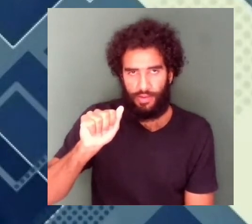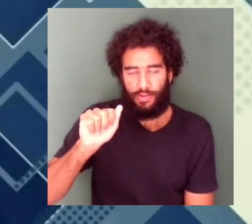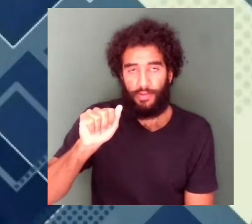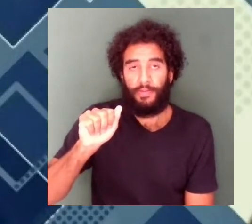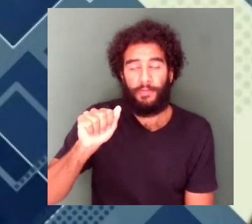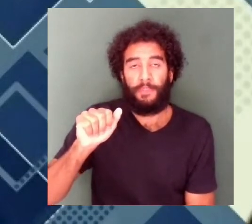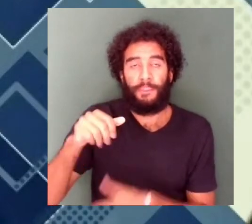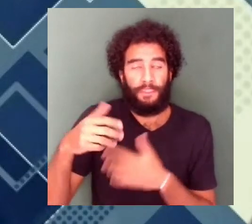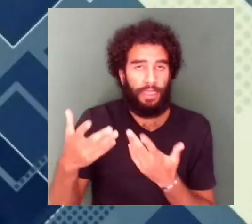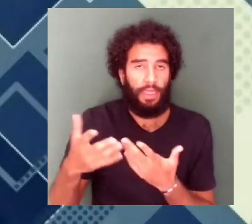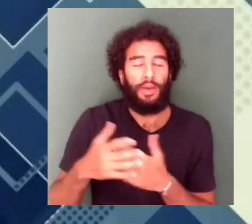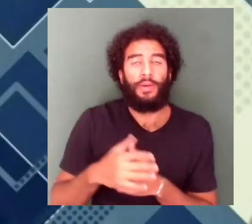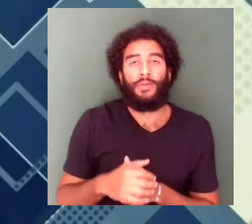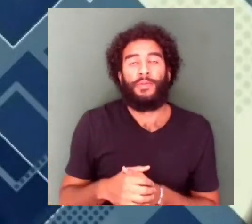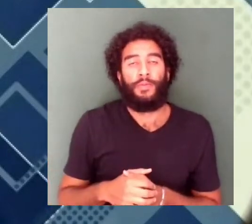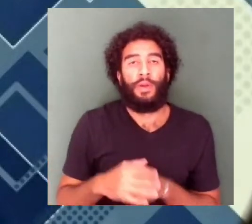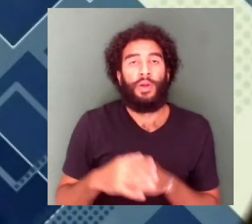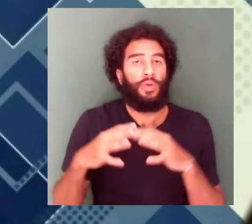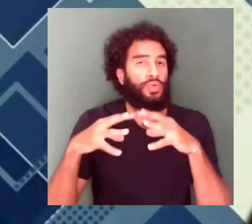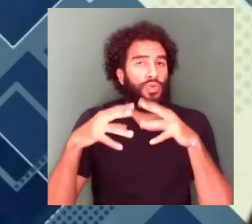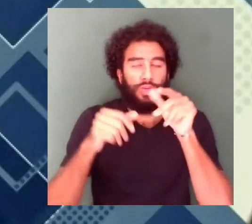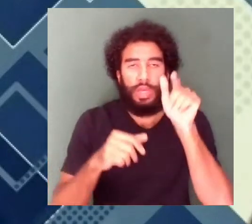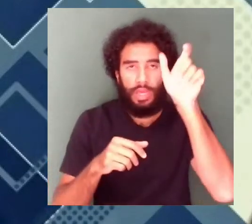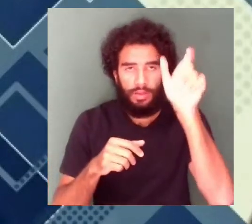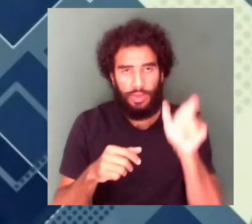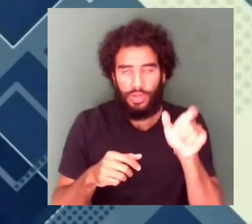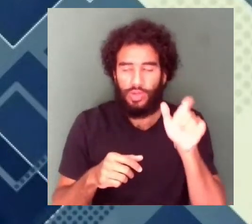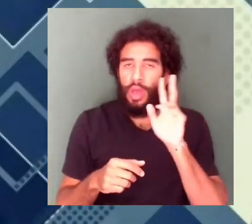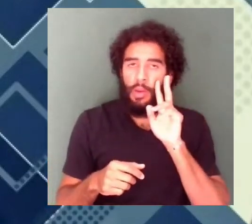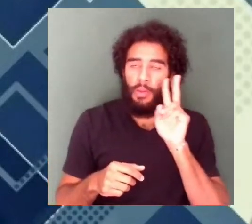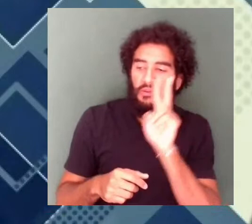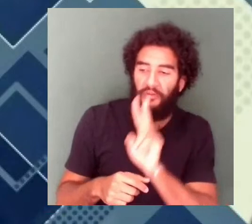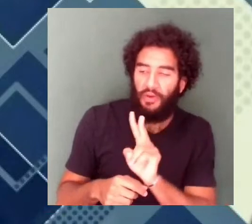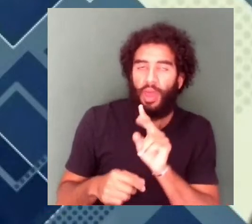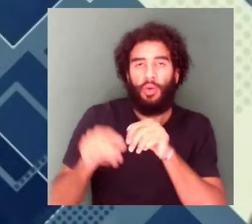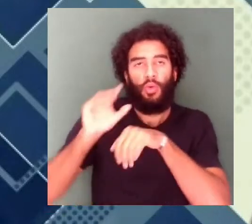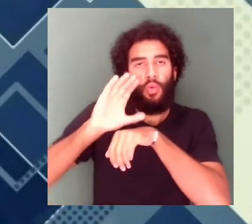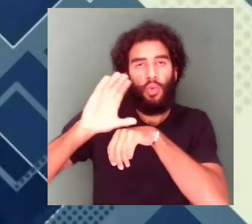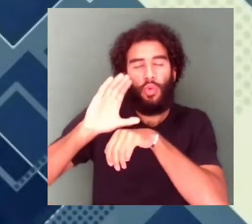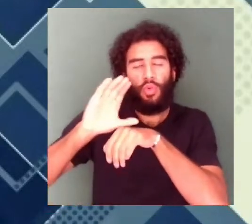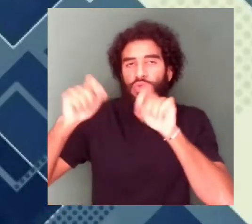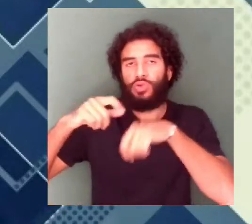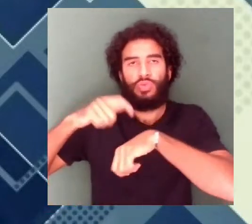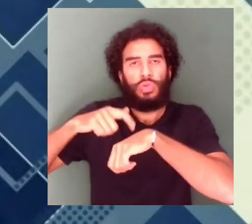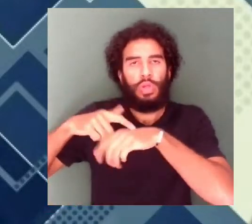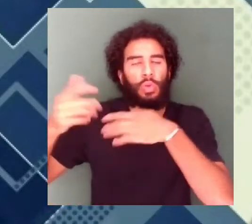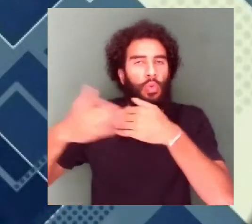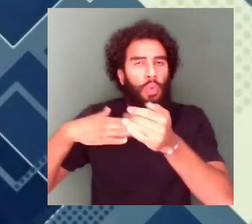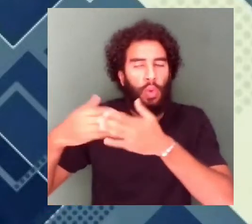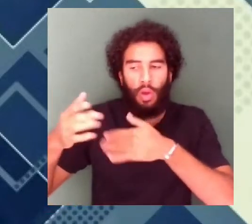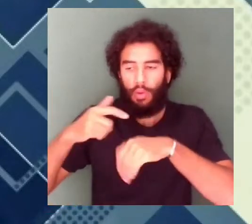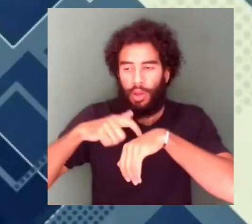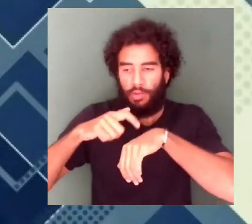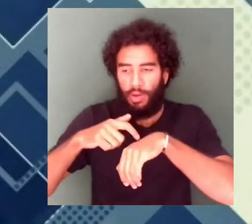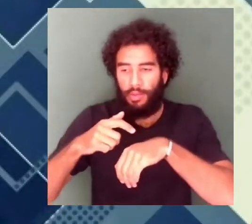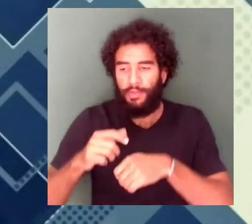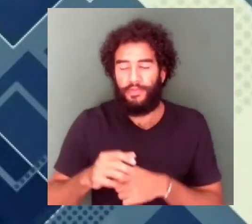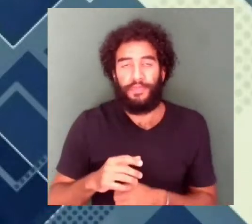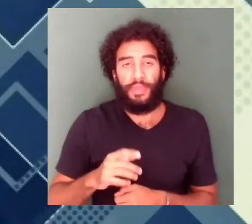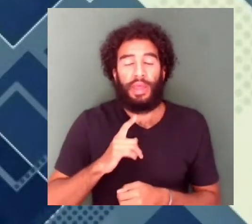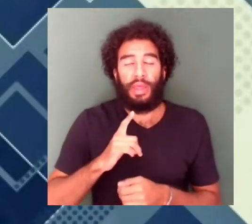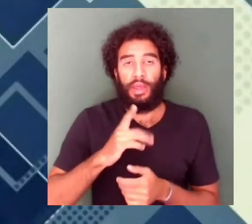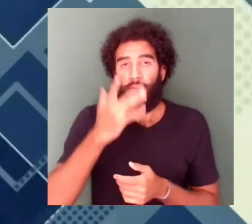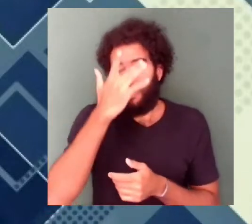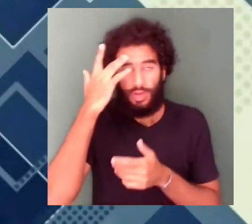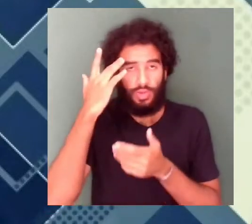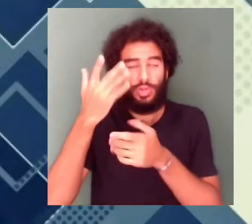all fiscalization agents have access to this course, and they can take part in it whenever they